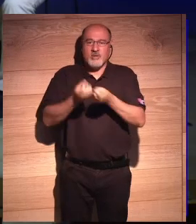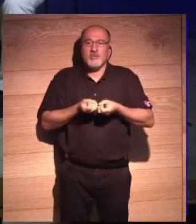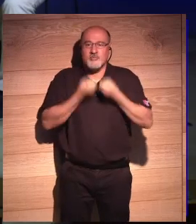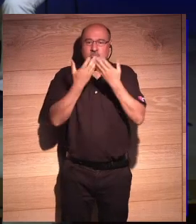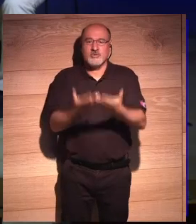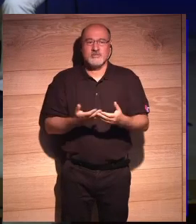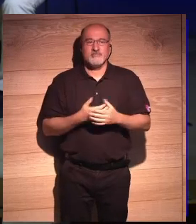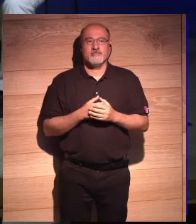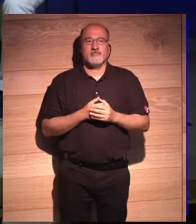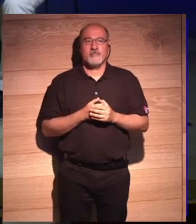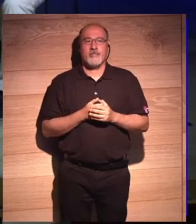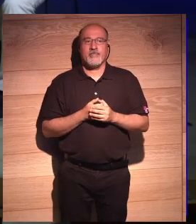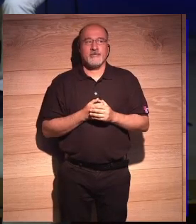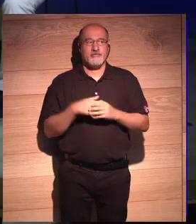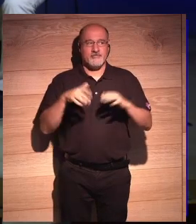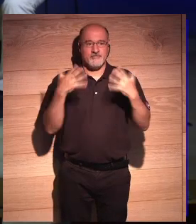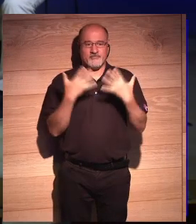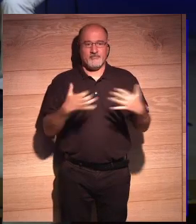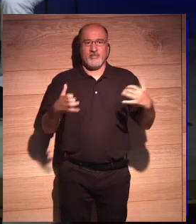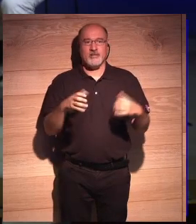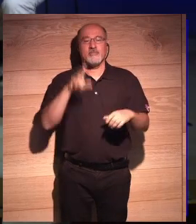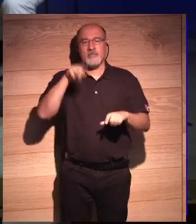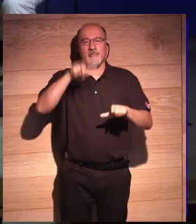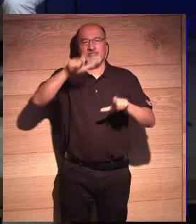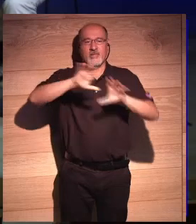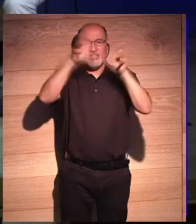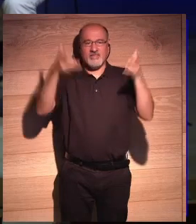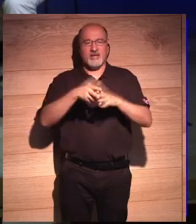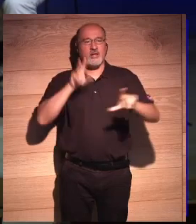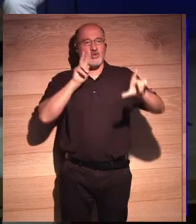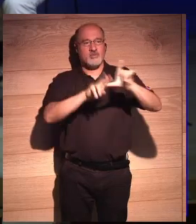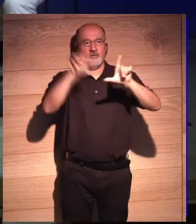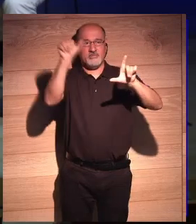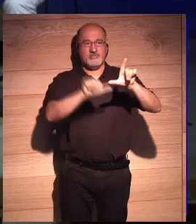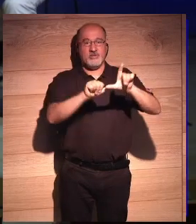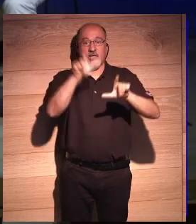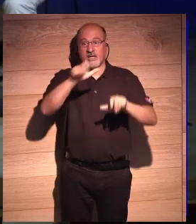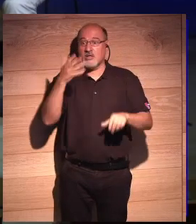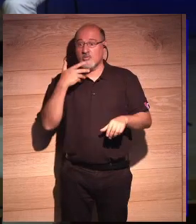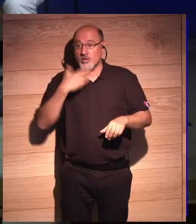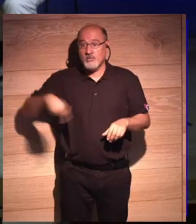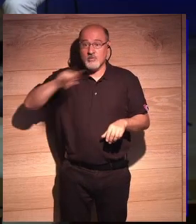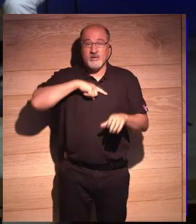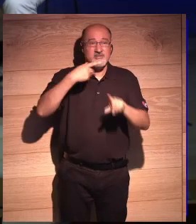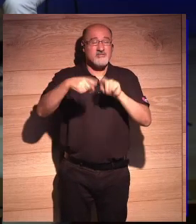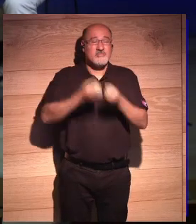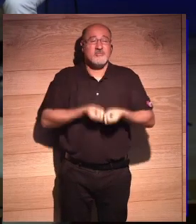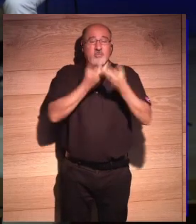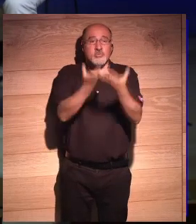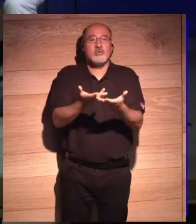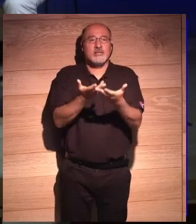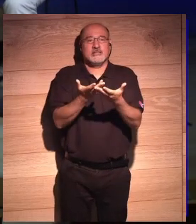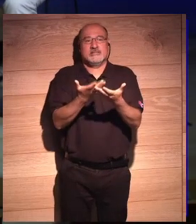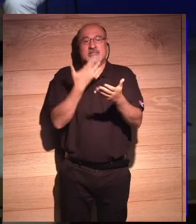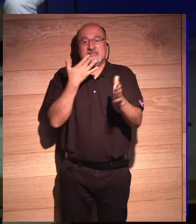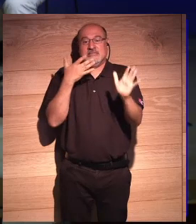your experience. I would like to say to everybody that is here, to the people that are watching on streaming and the people that you know, that many of the things that